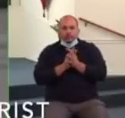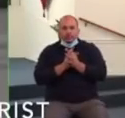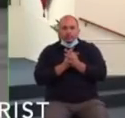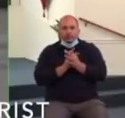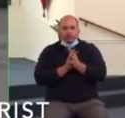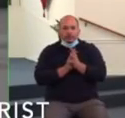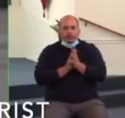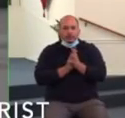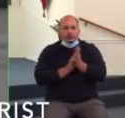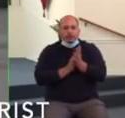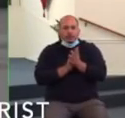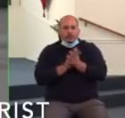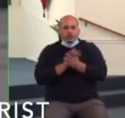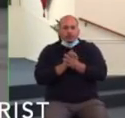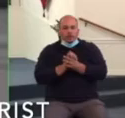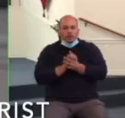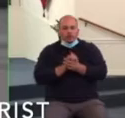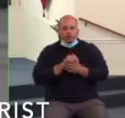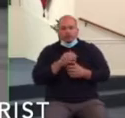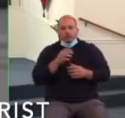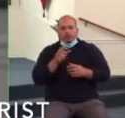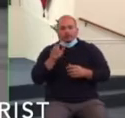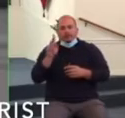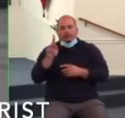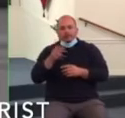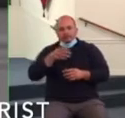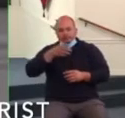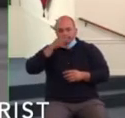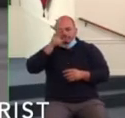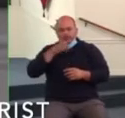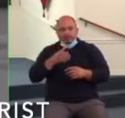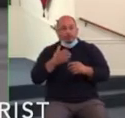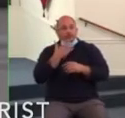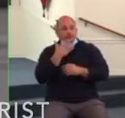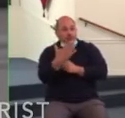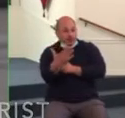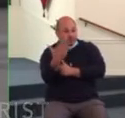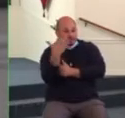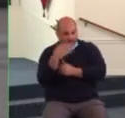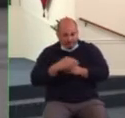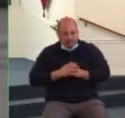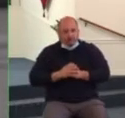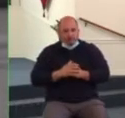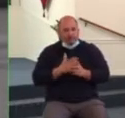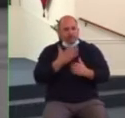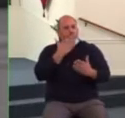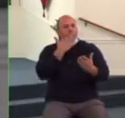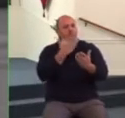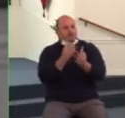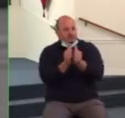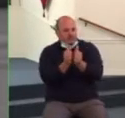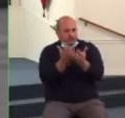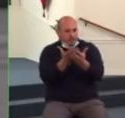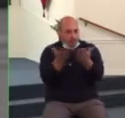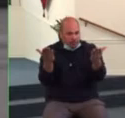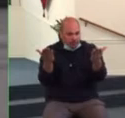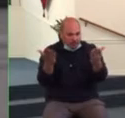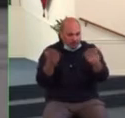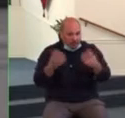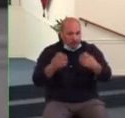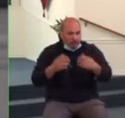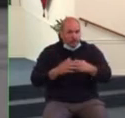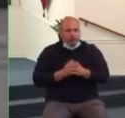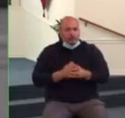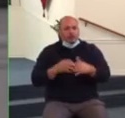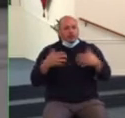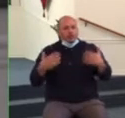Good morning. It's so good to be with you today. I have waited all week to get to be with you again. I'm glad that you're able to be here. Many